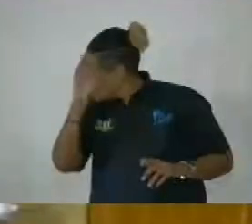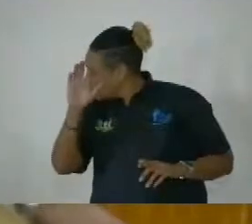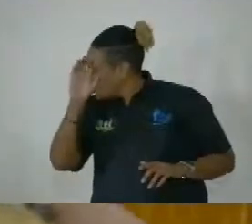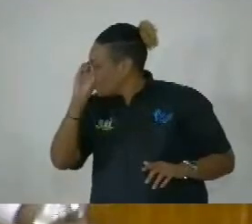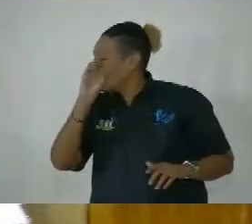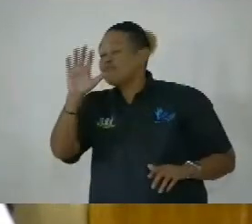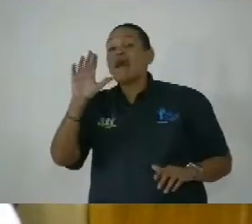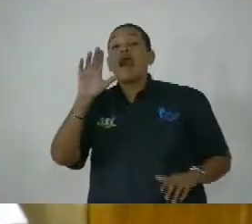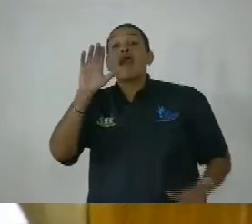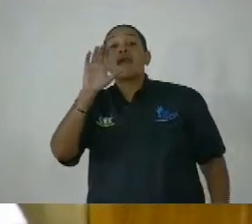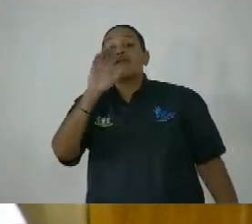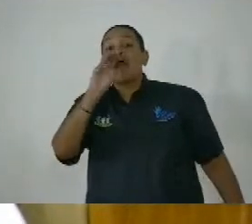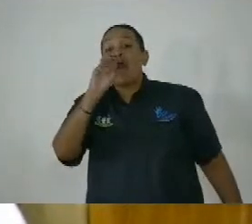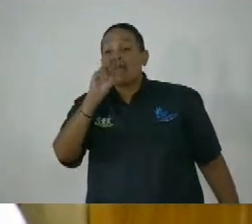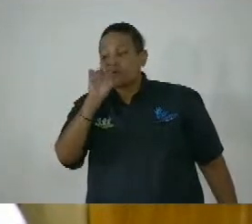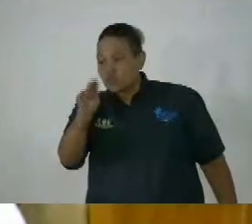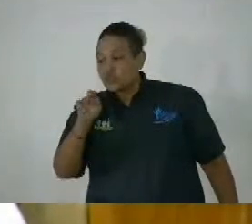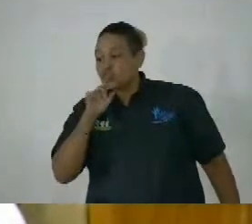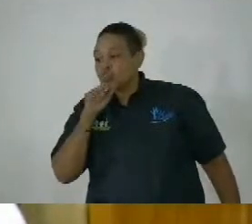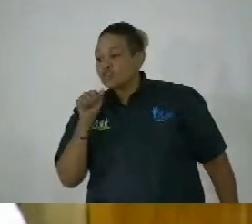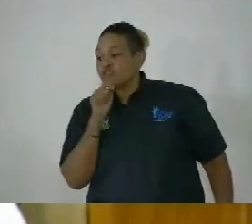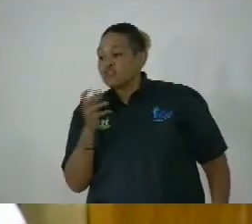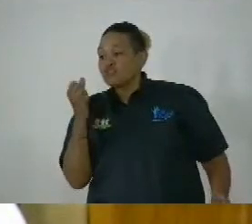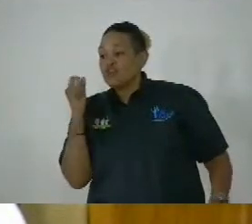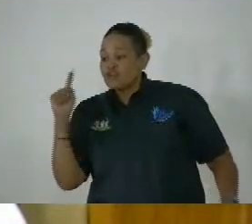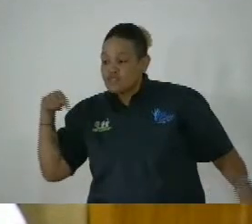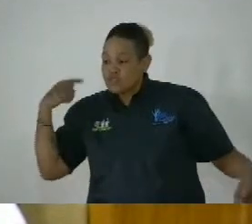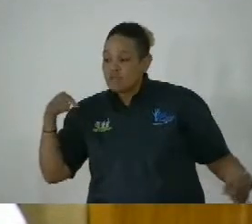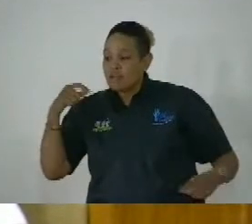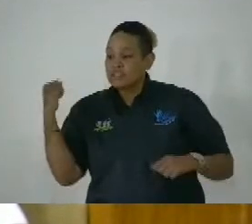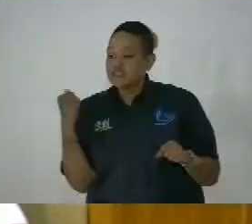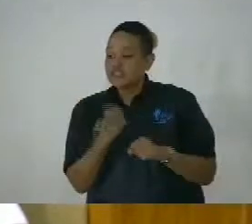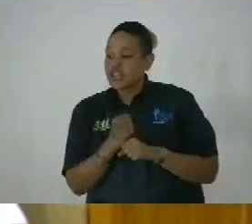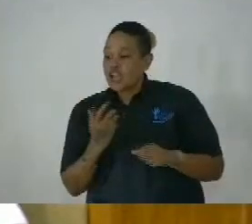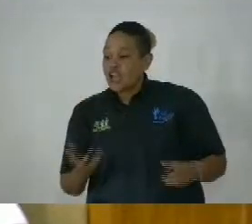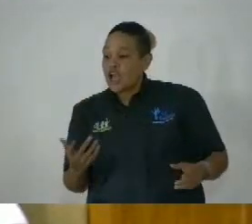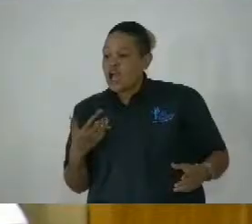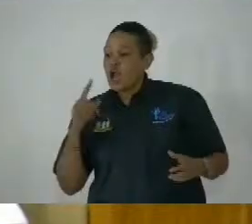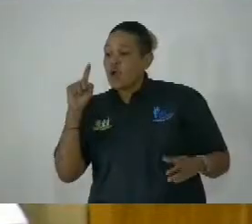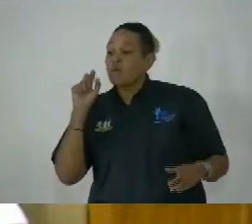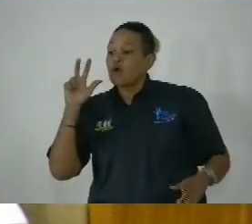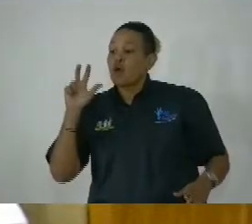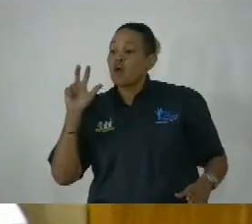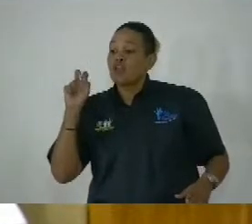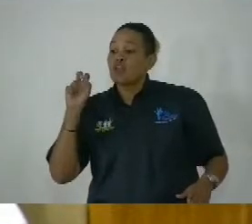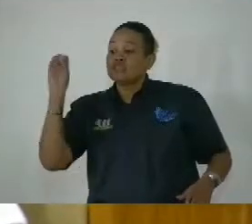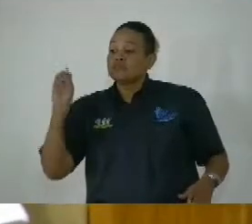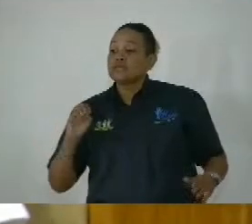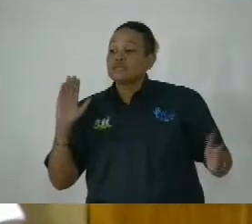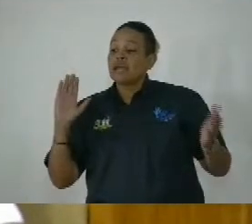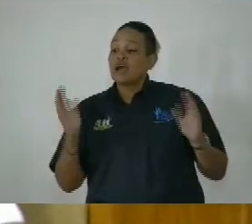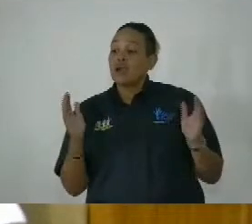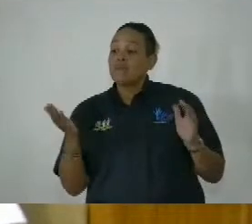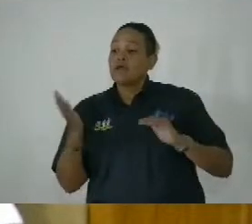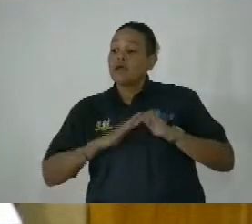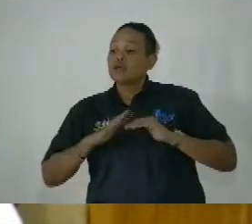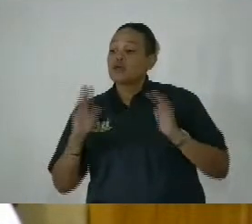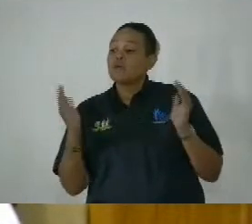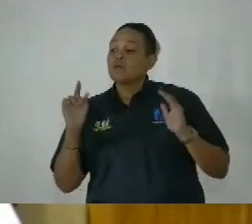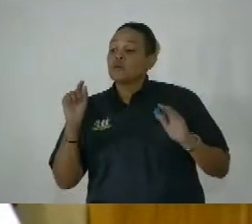9,605 rounds of ammunition have been recovered so far this year, a 130% increase compared to